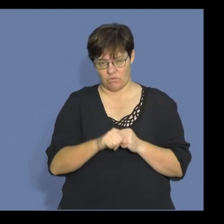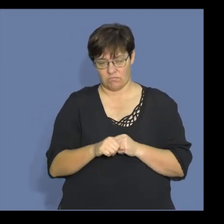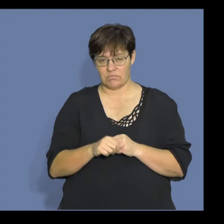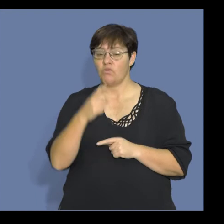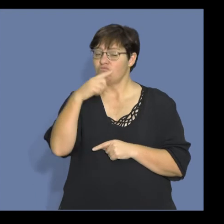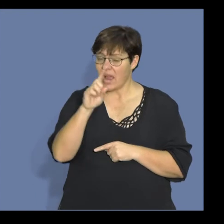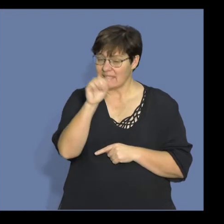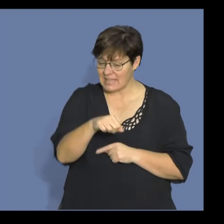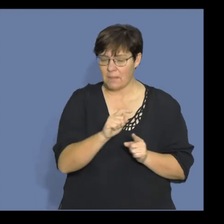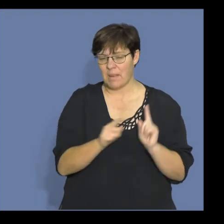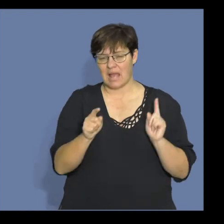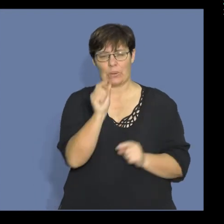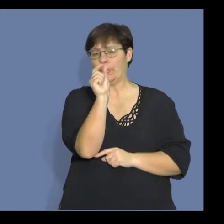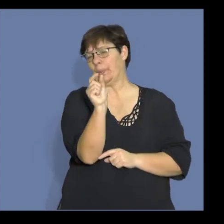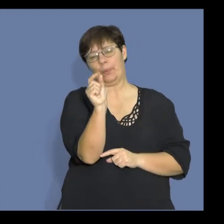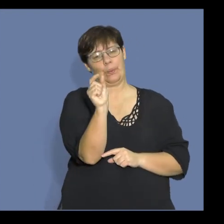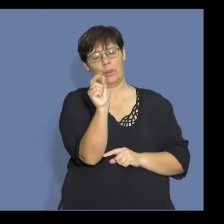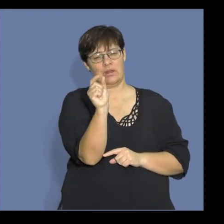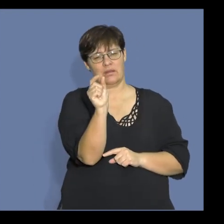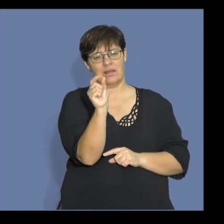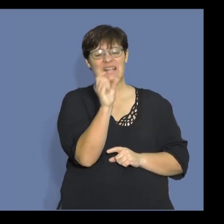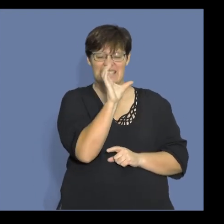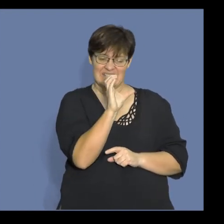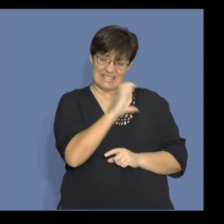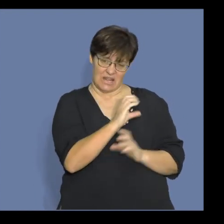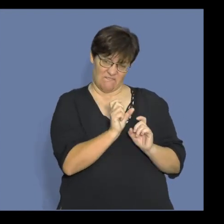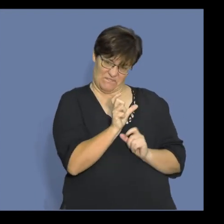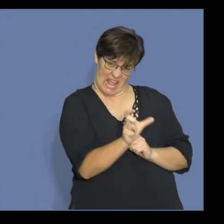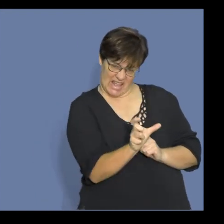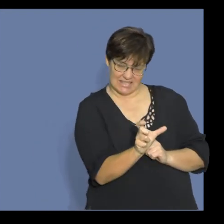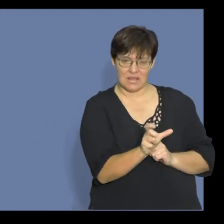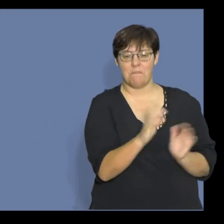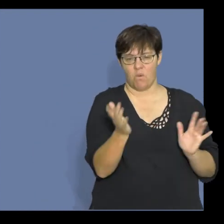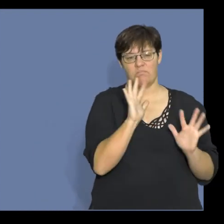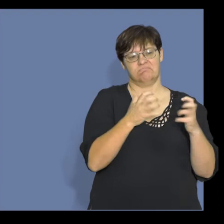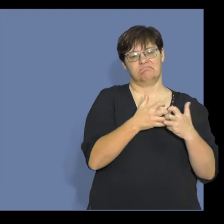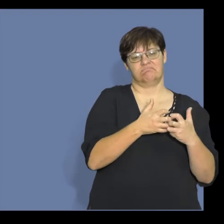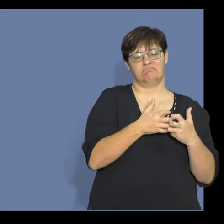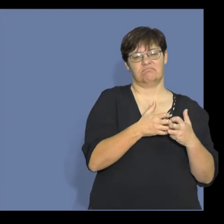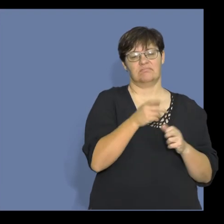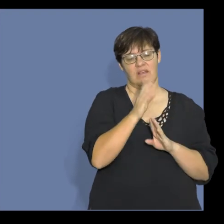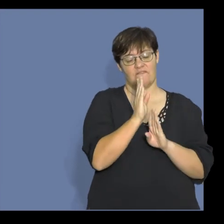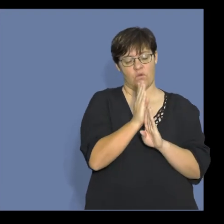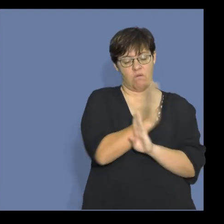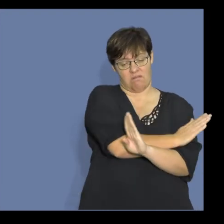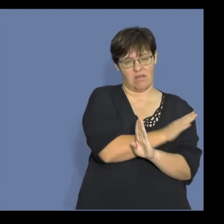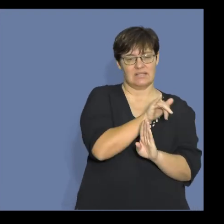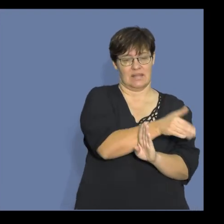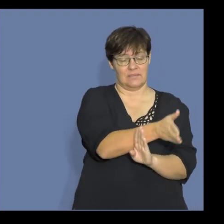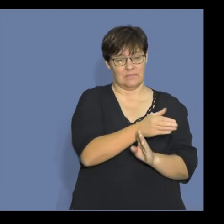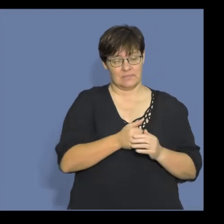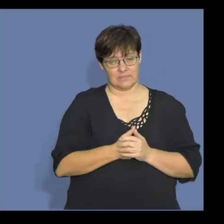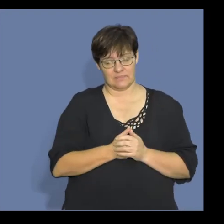would be correct, but I would think, again, as I mentioned, C would be predominantly more favorable to attempt pHs below